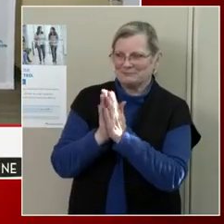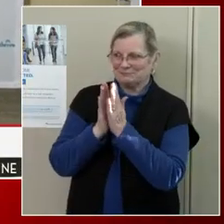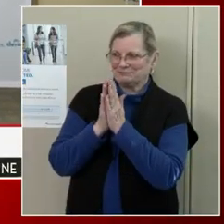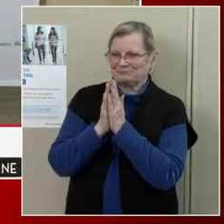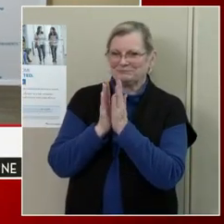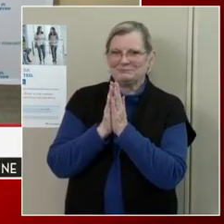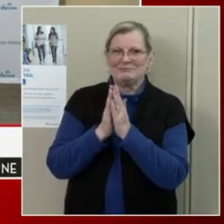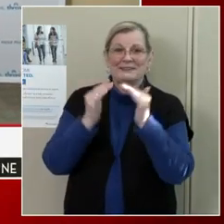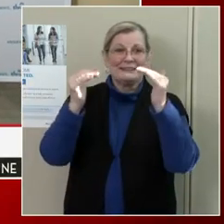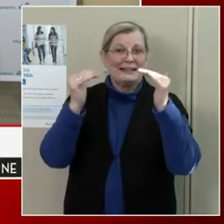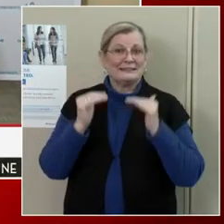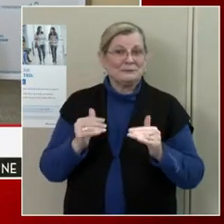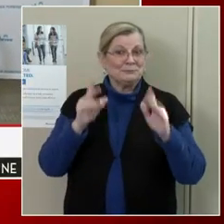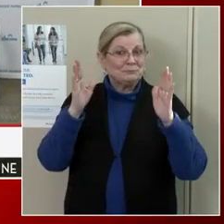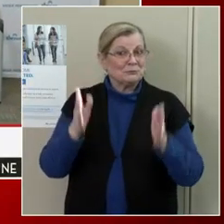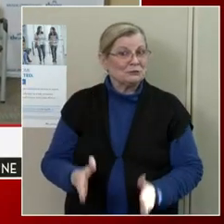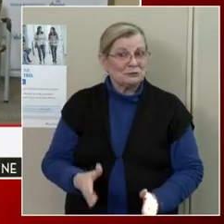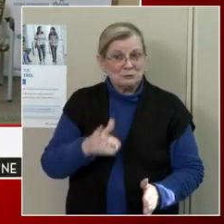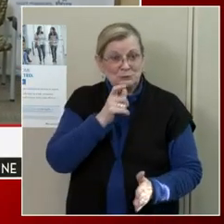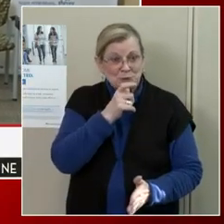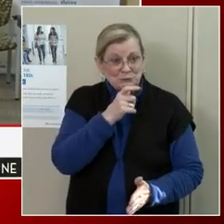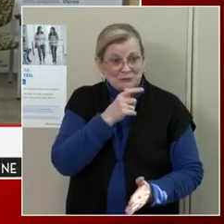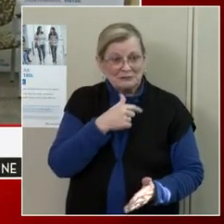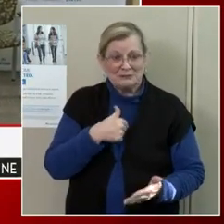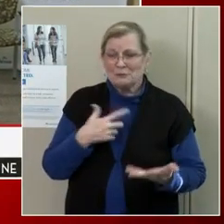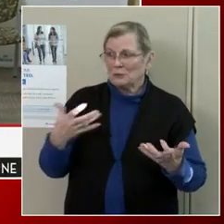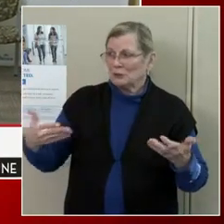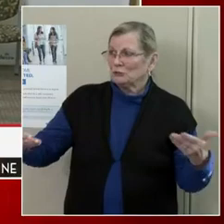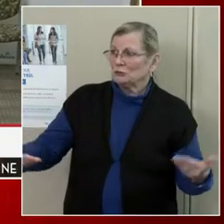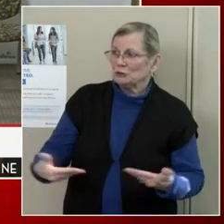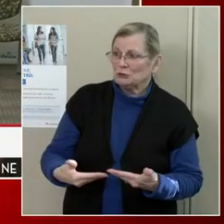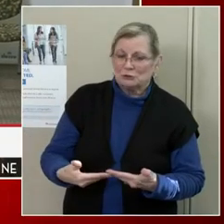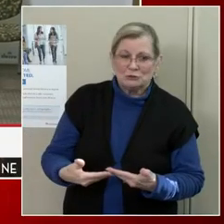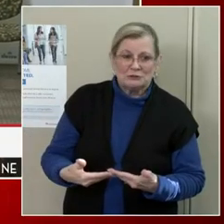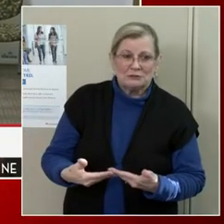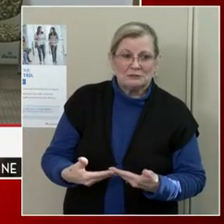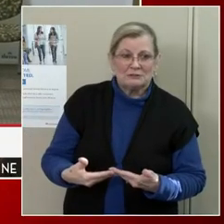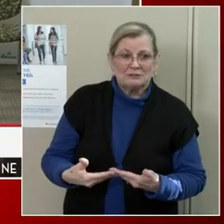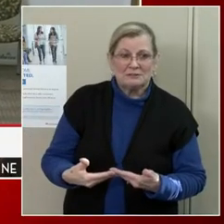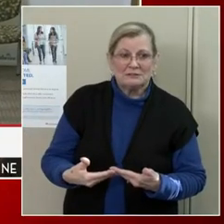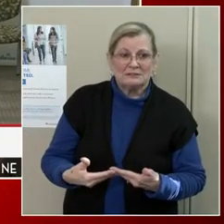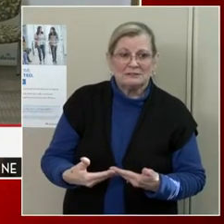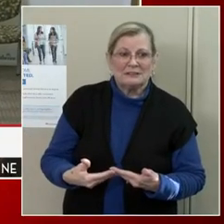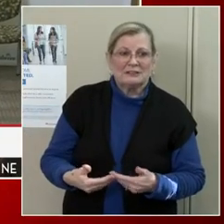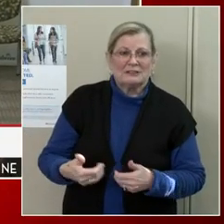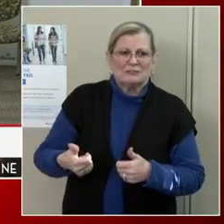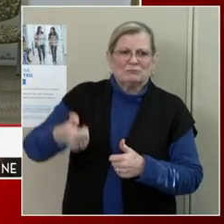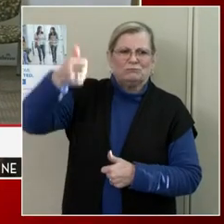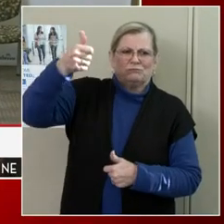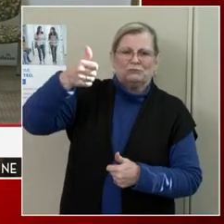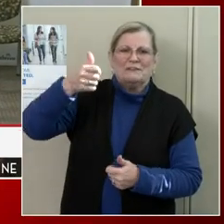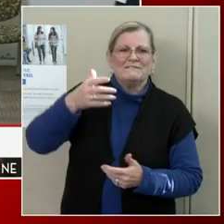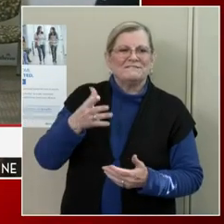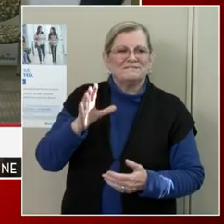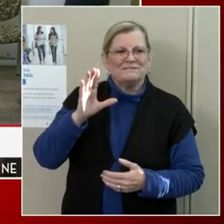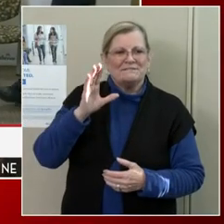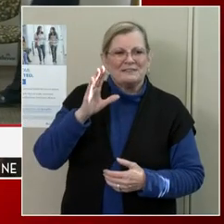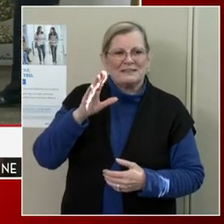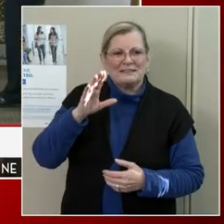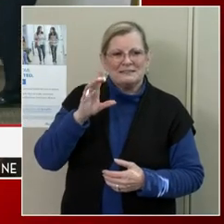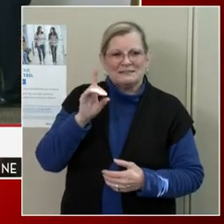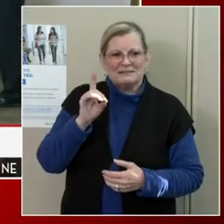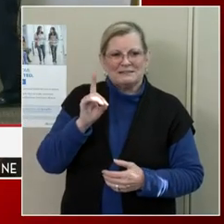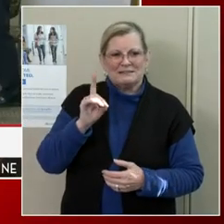The next person I would like to introduce is Chief John Donnelly, who's the Fire and EMS Chief in Washington,